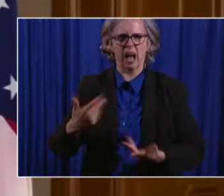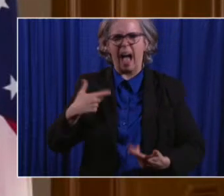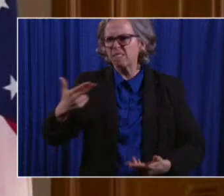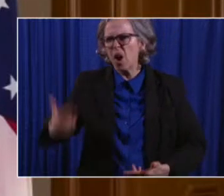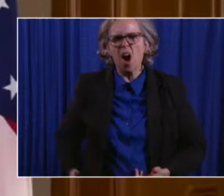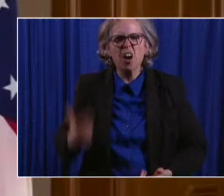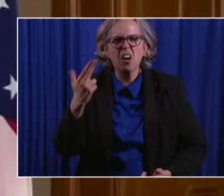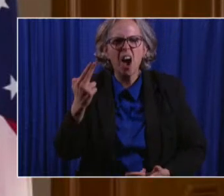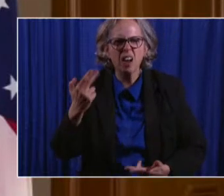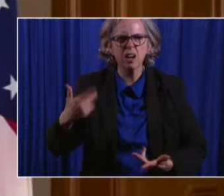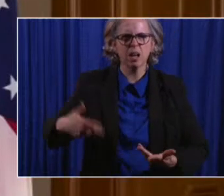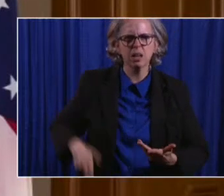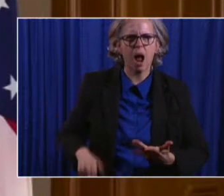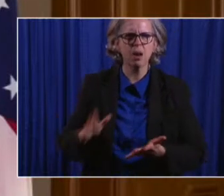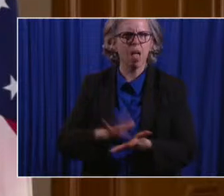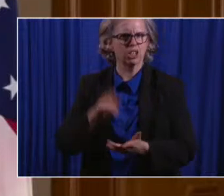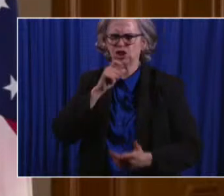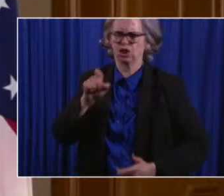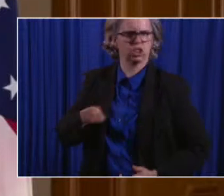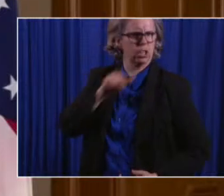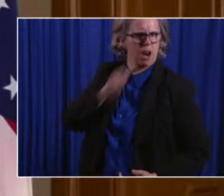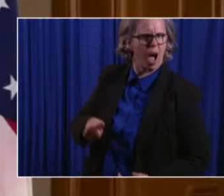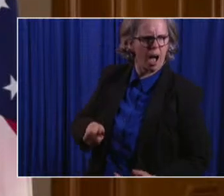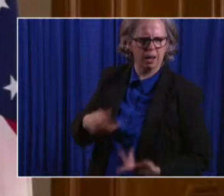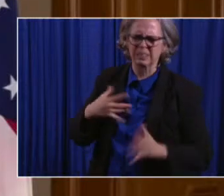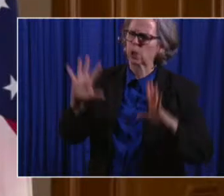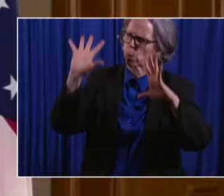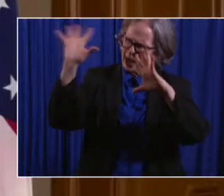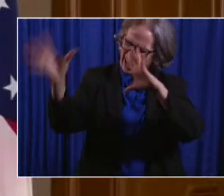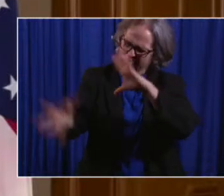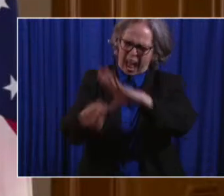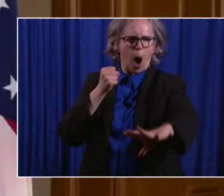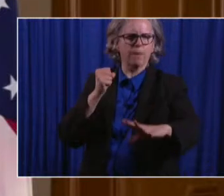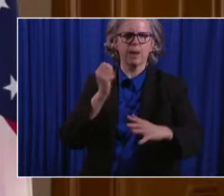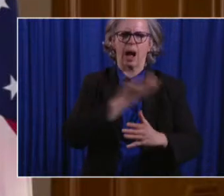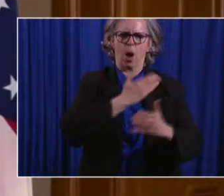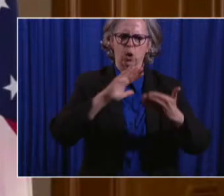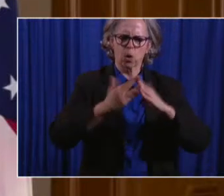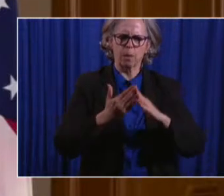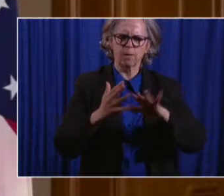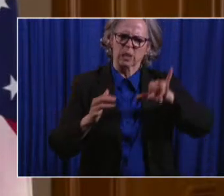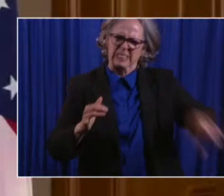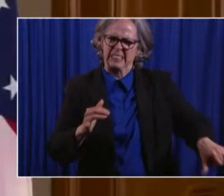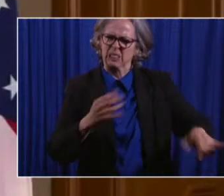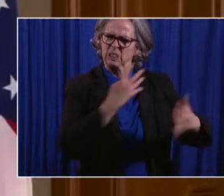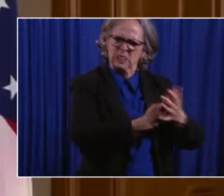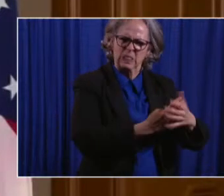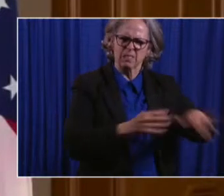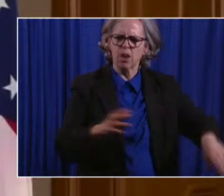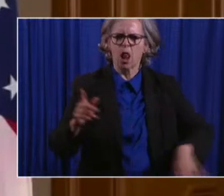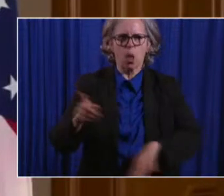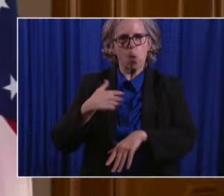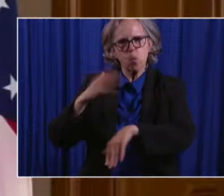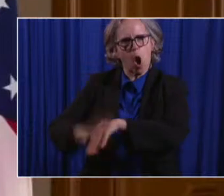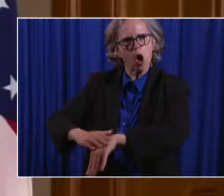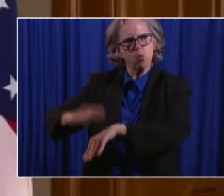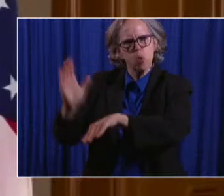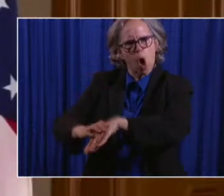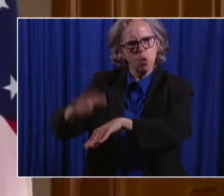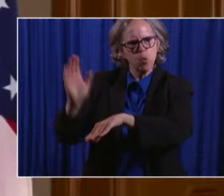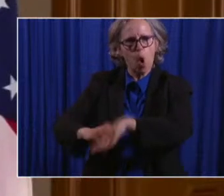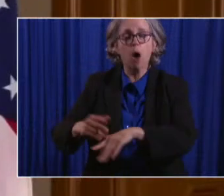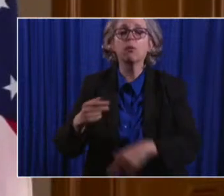that person should go away for a long time because they've been told time and time and time again when they were put on,